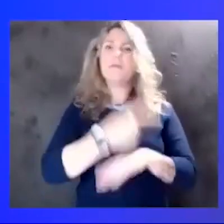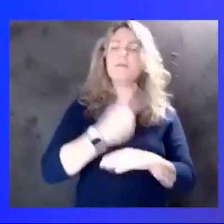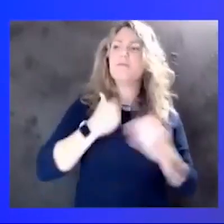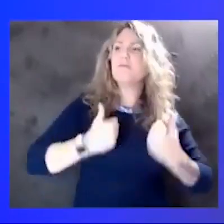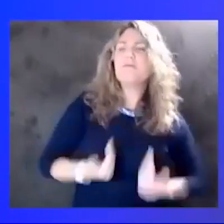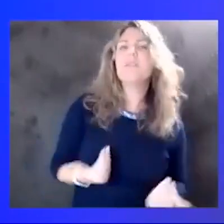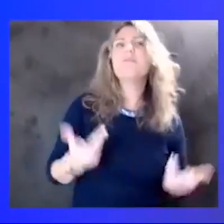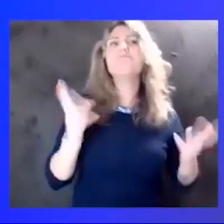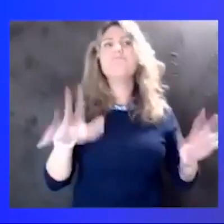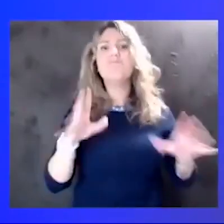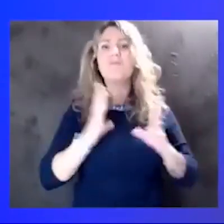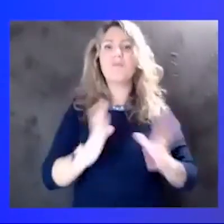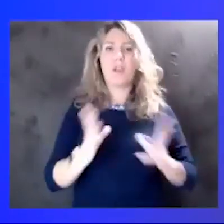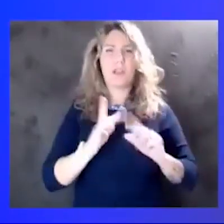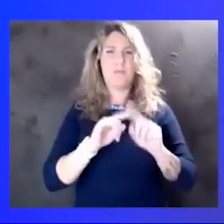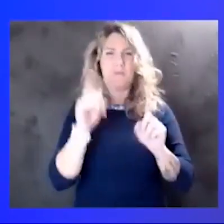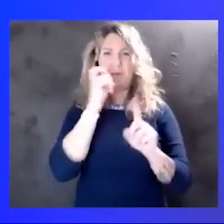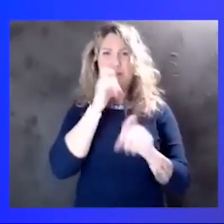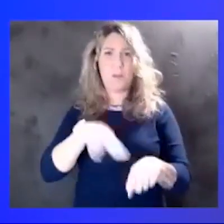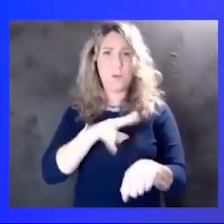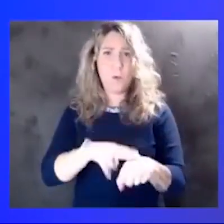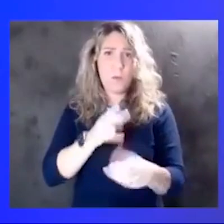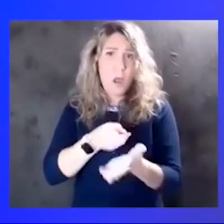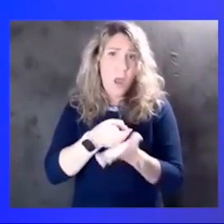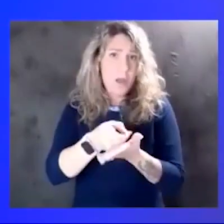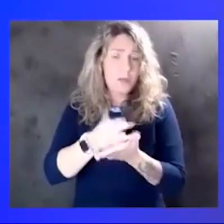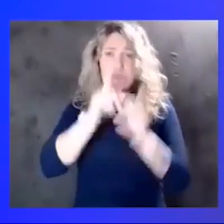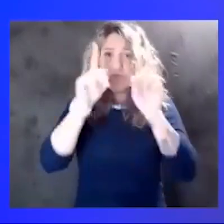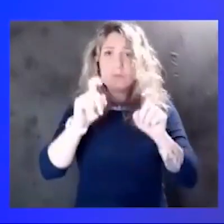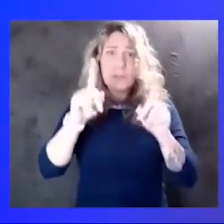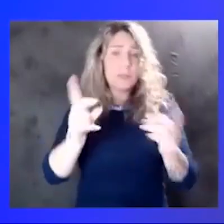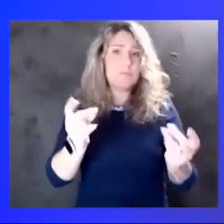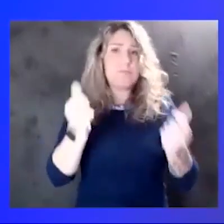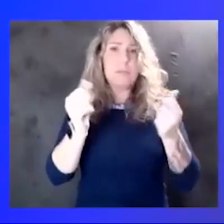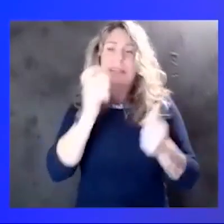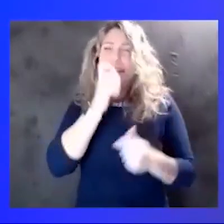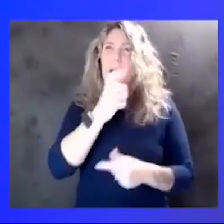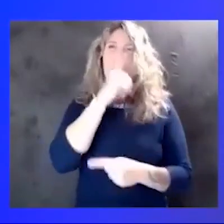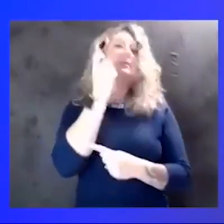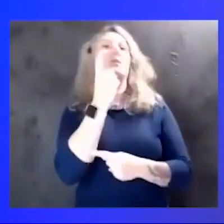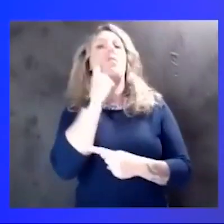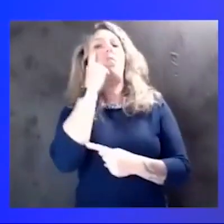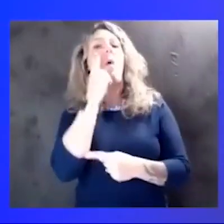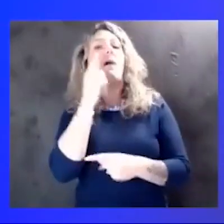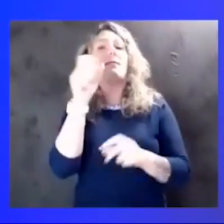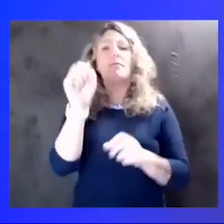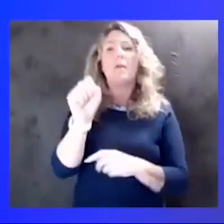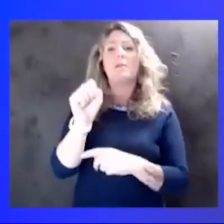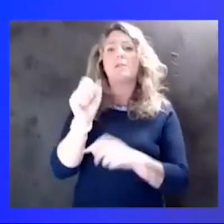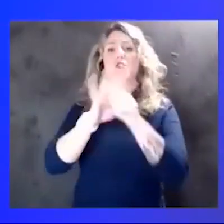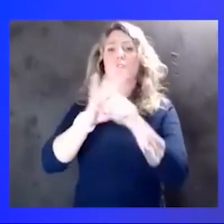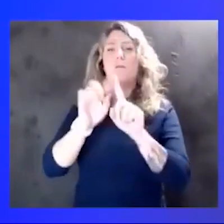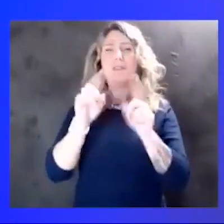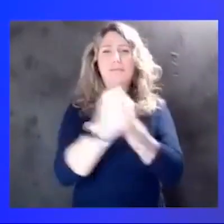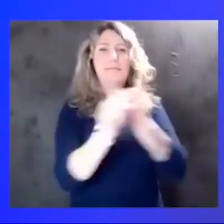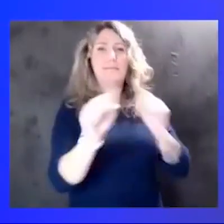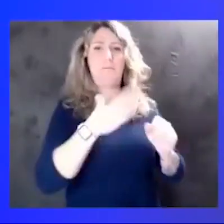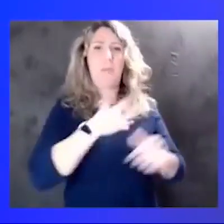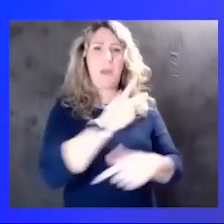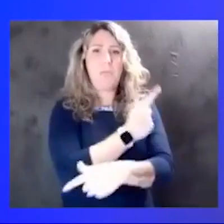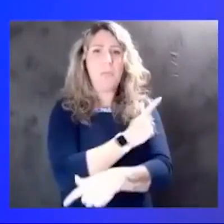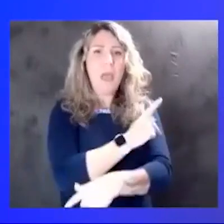my norm. And so I honestly got tested right away, not because I thought I had COVID, but because I wanted to be safe for my patients and I wanted to protect them. I wanted to know that I